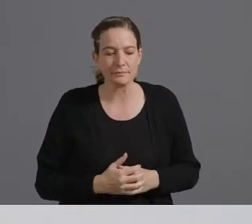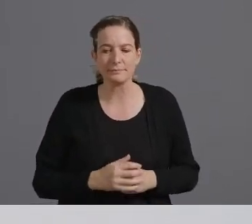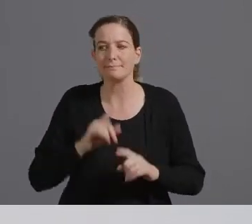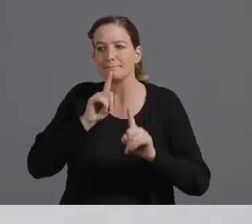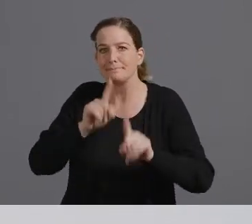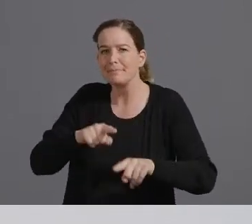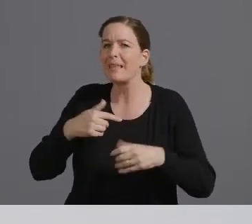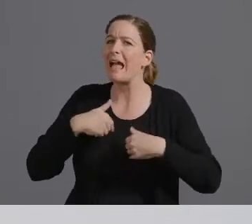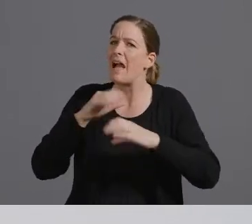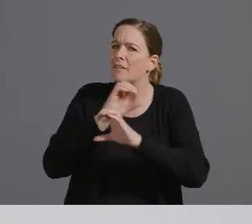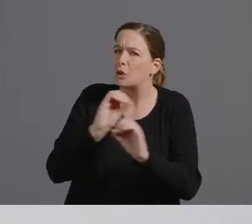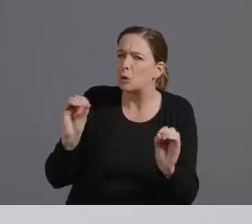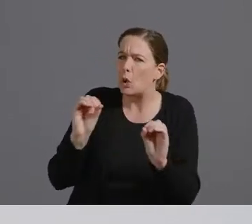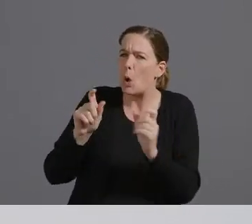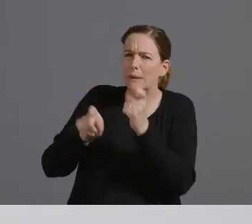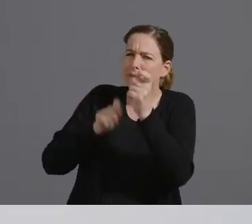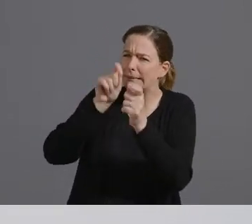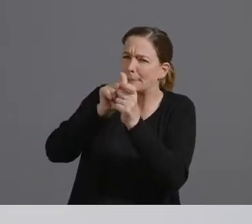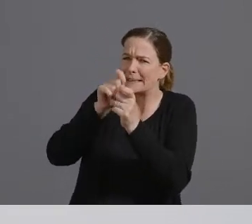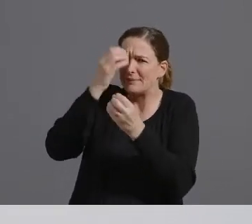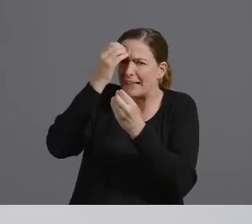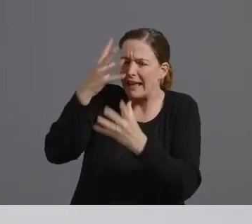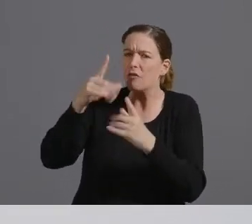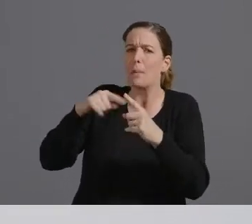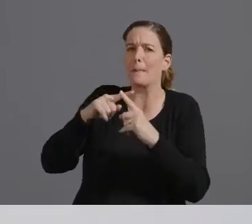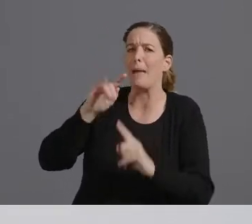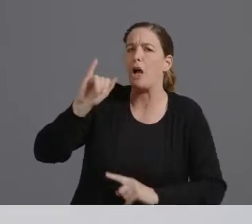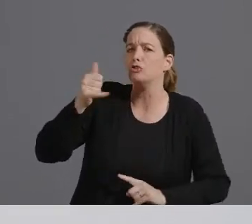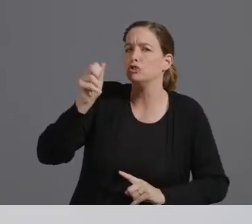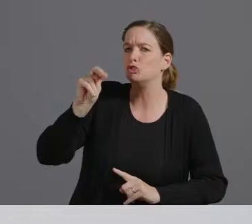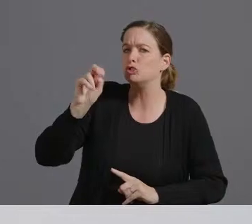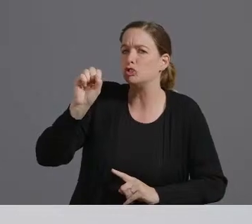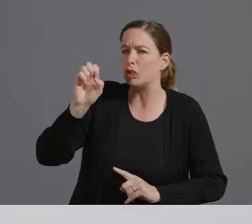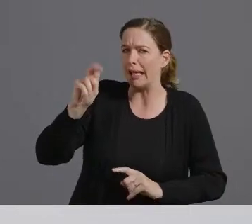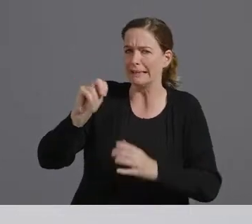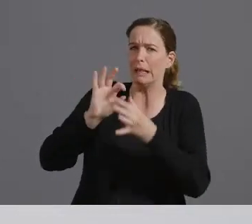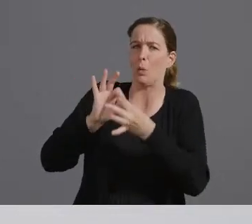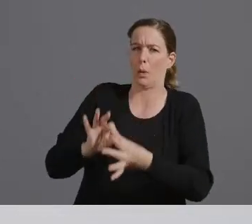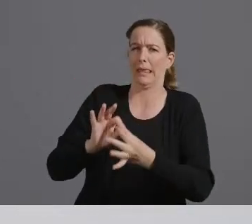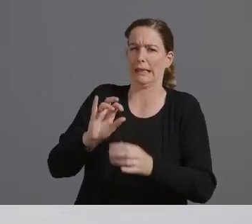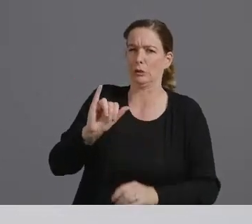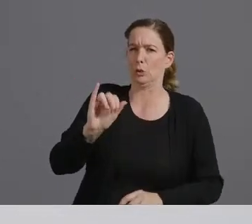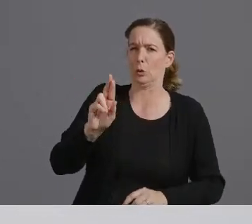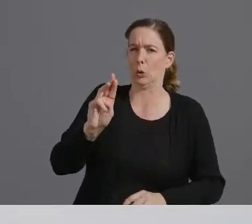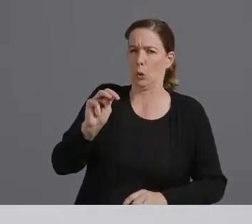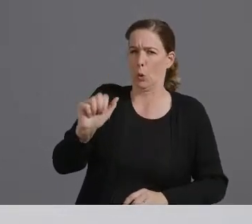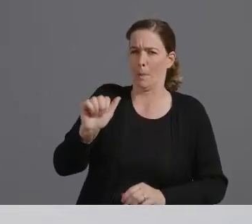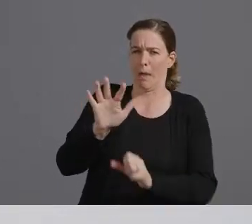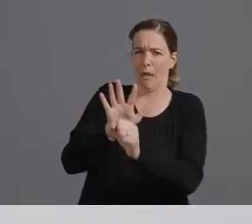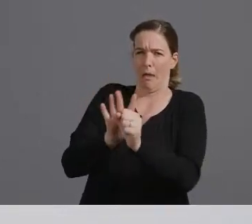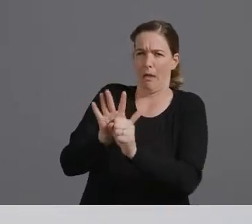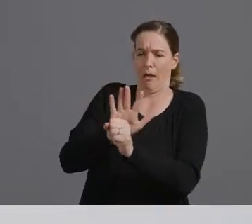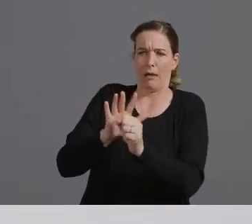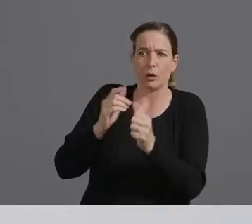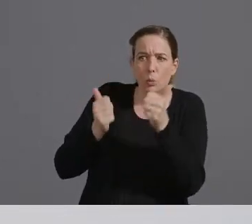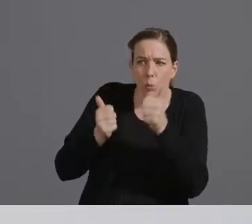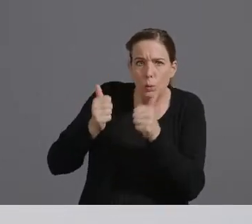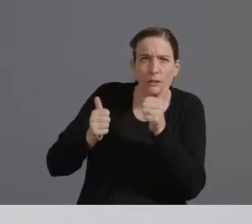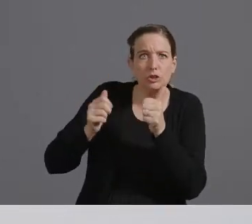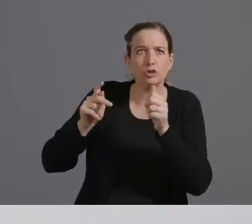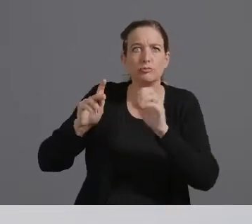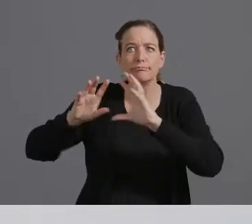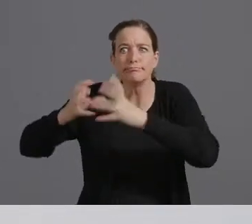their Janssen for a specific population. I do know their local health officer, Diana